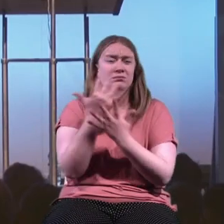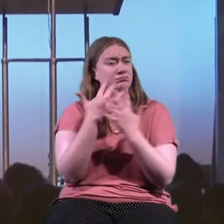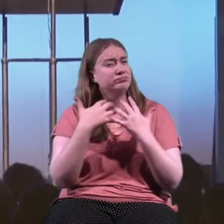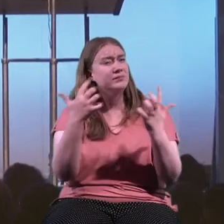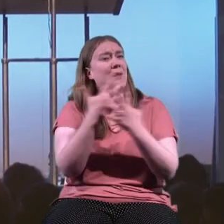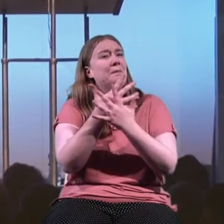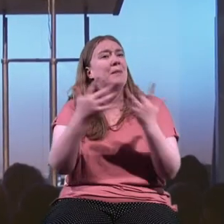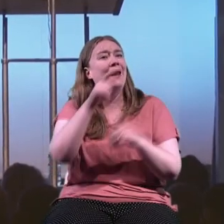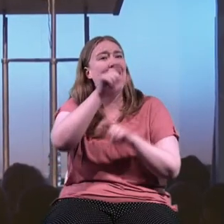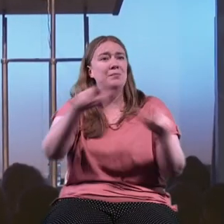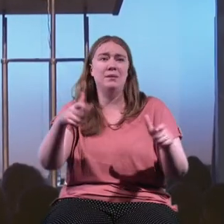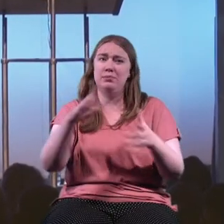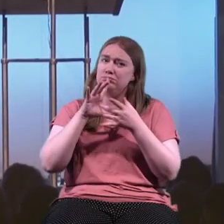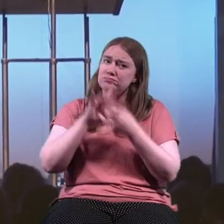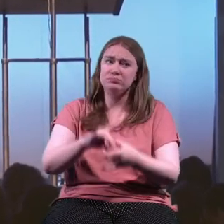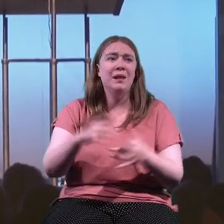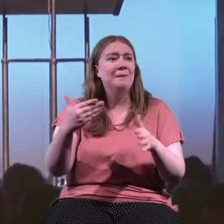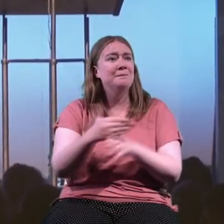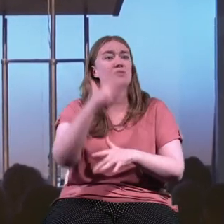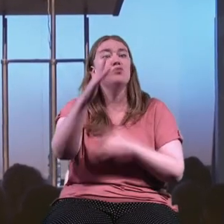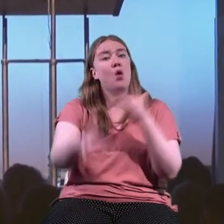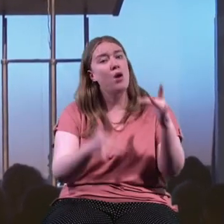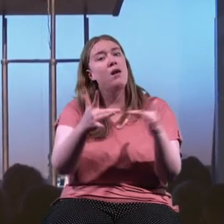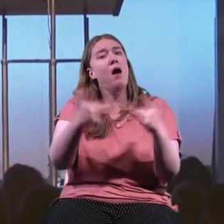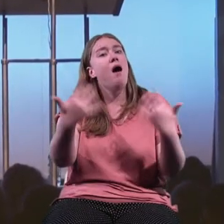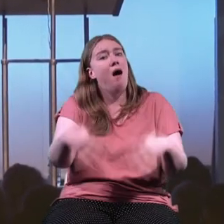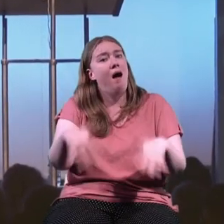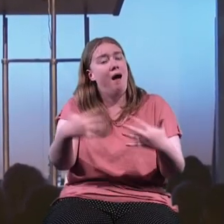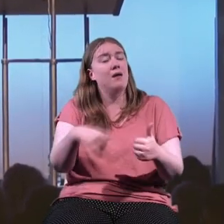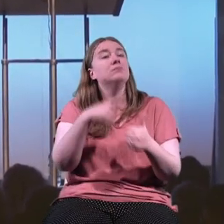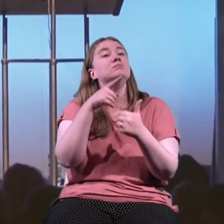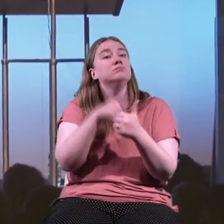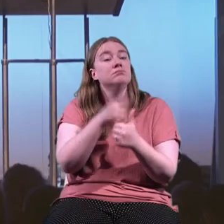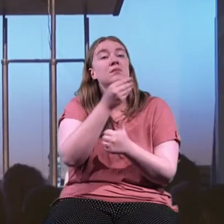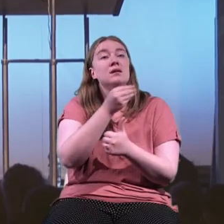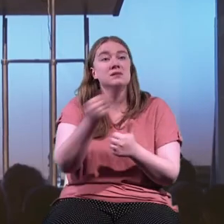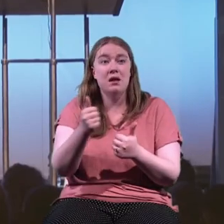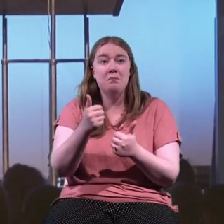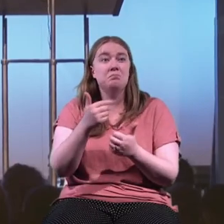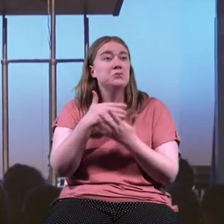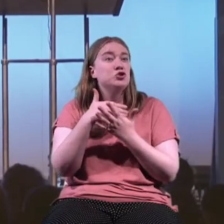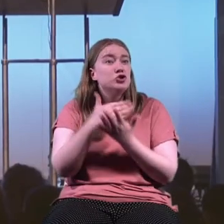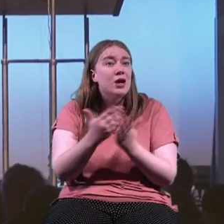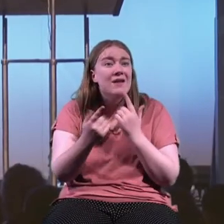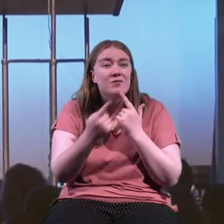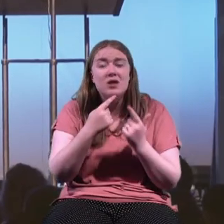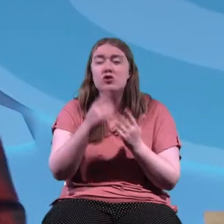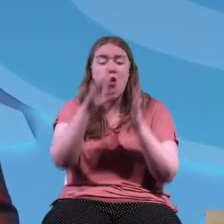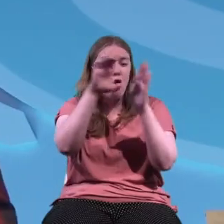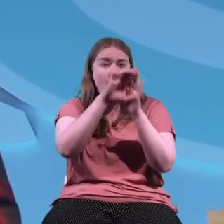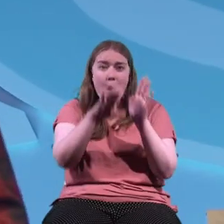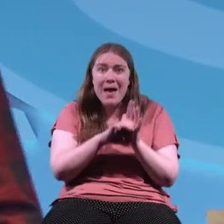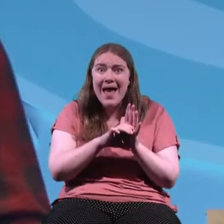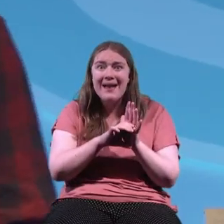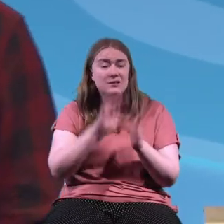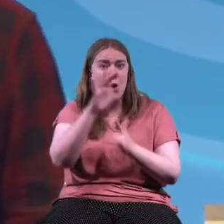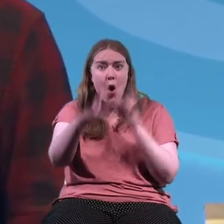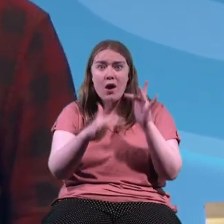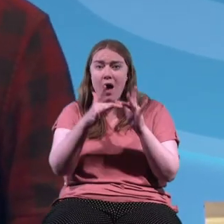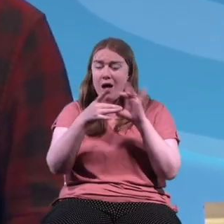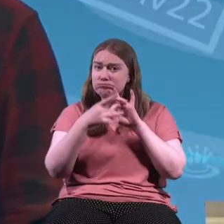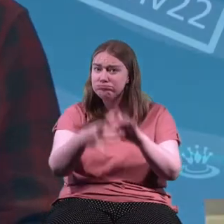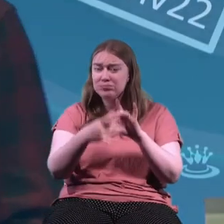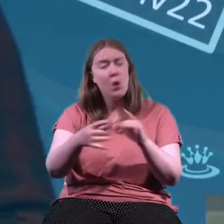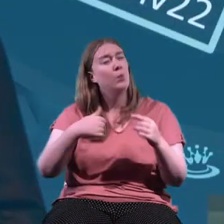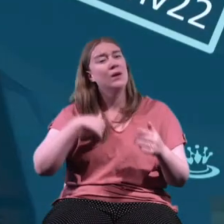with the ministry online. Whether that was sharing things or commenting, we would love that to